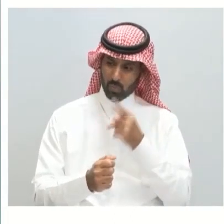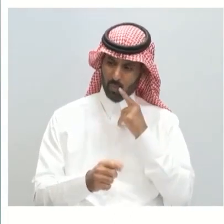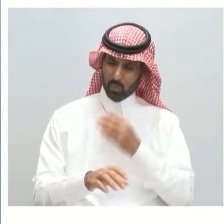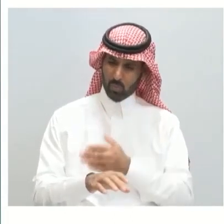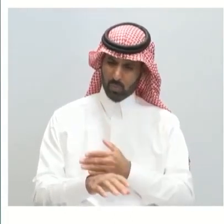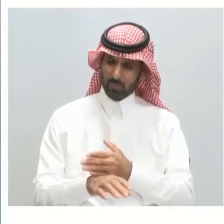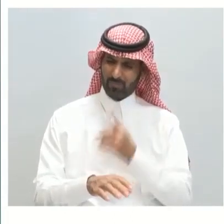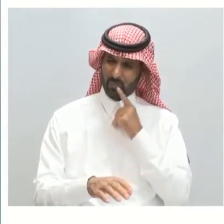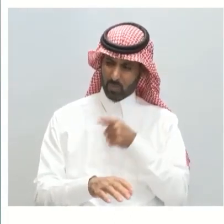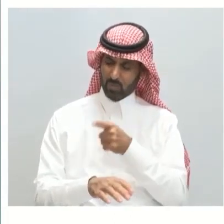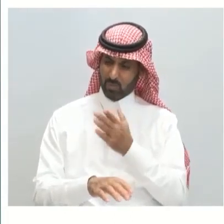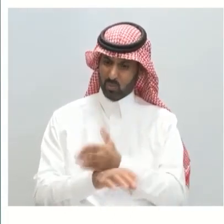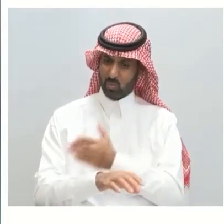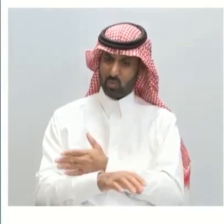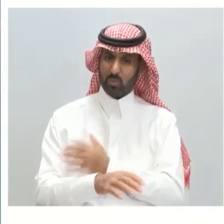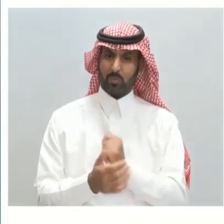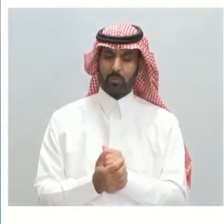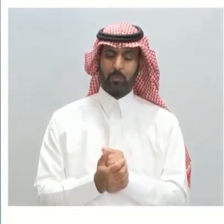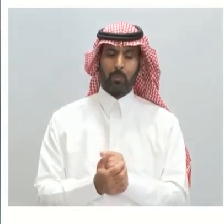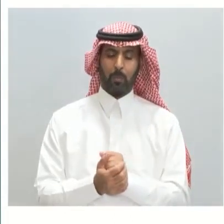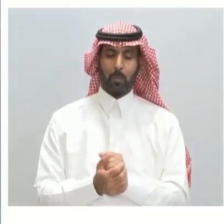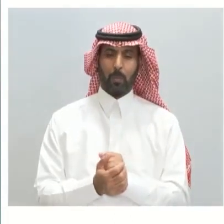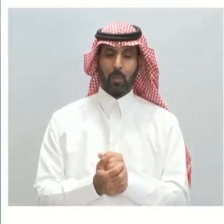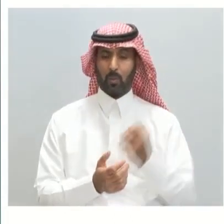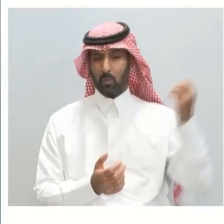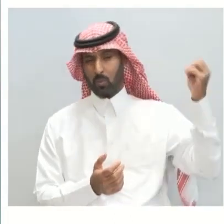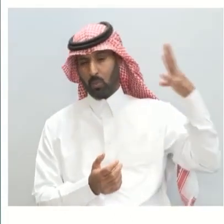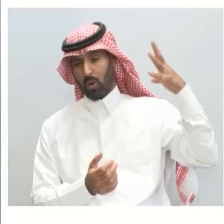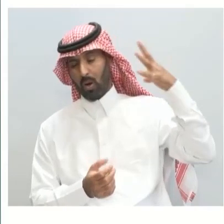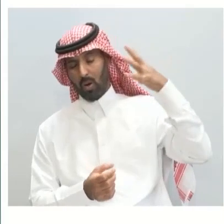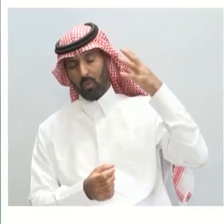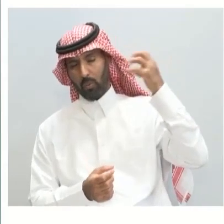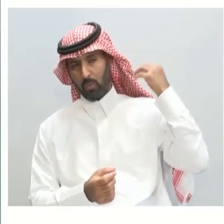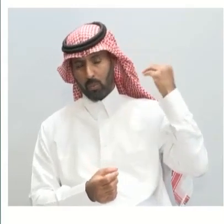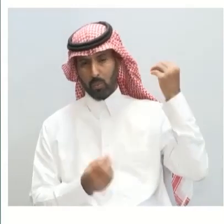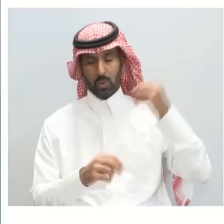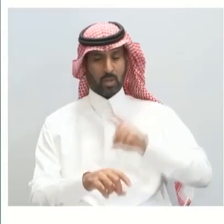must be exhausted and you must have been in the sun a lot. Oh, well,